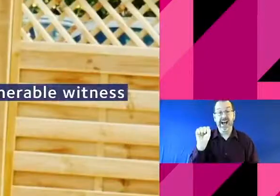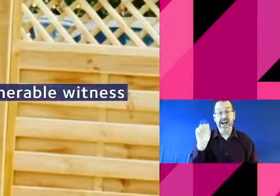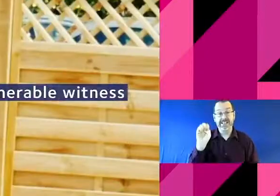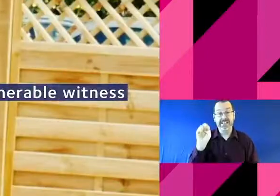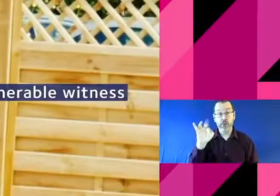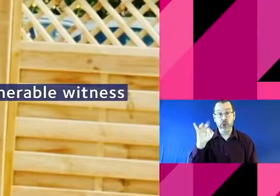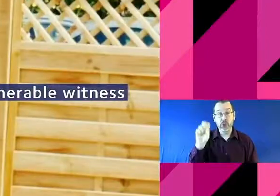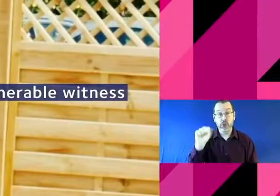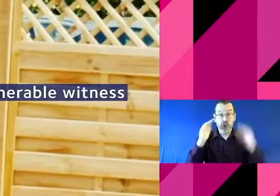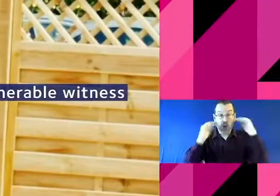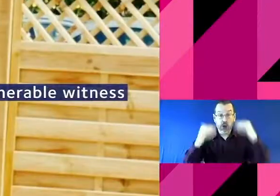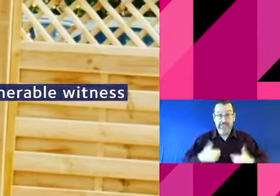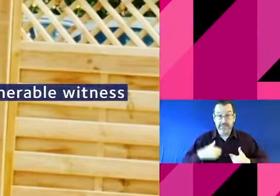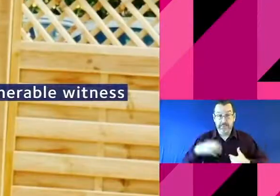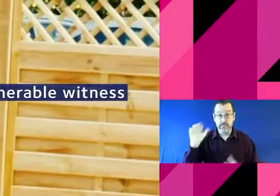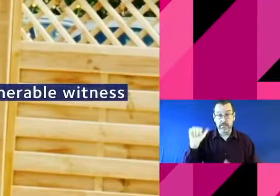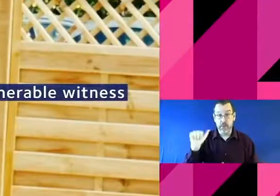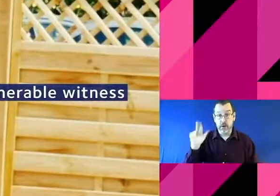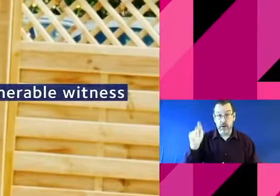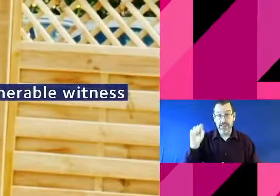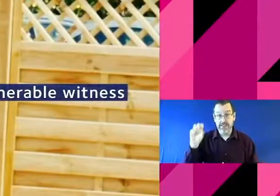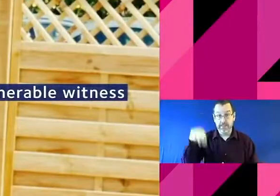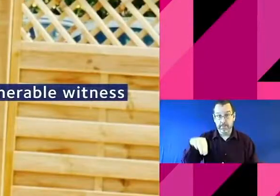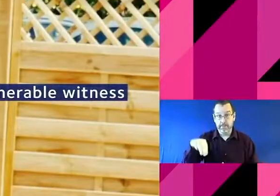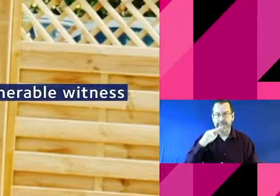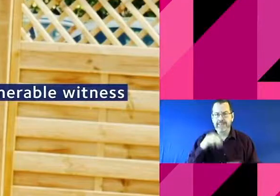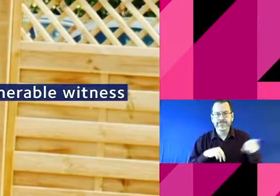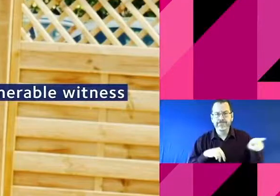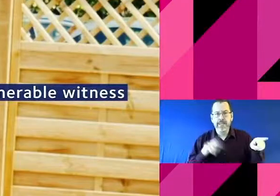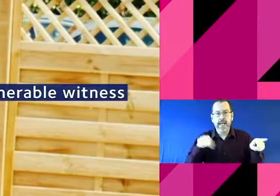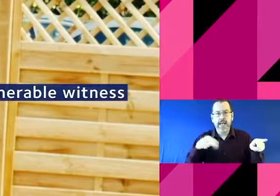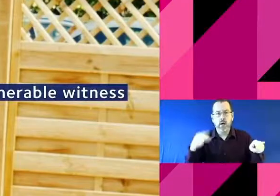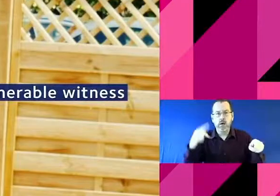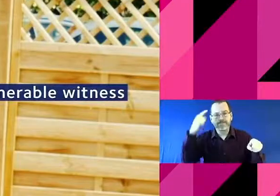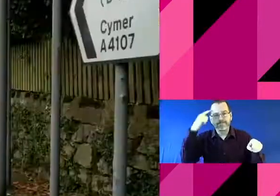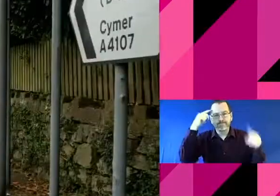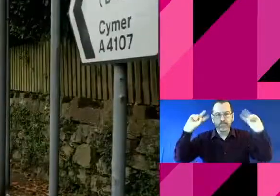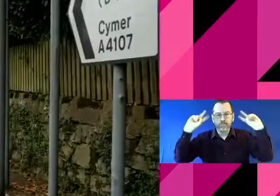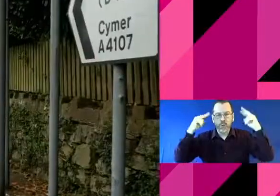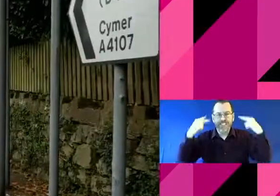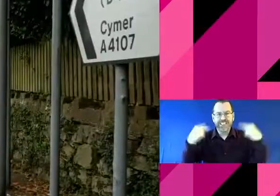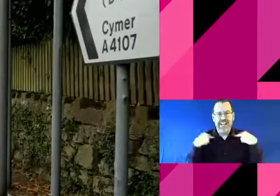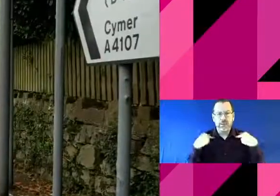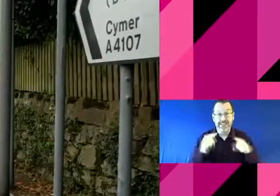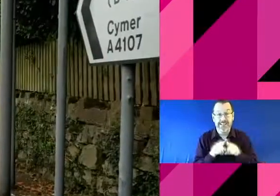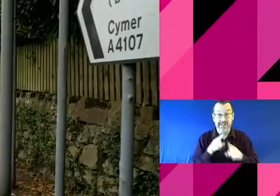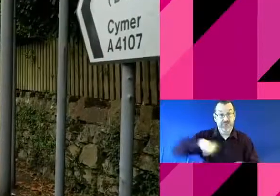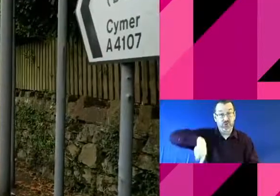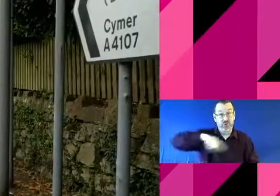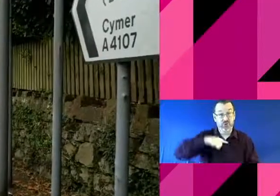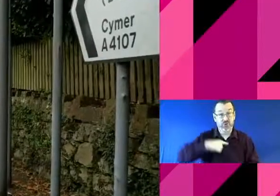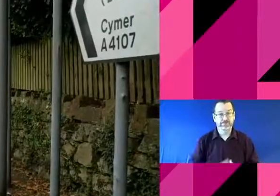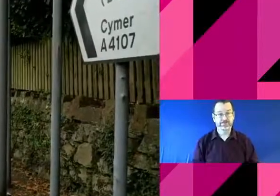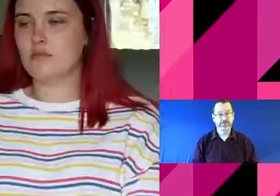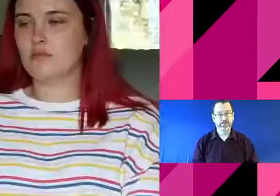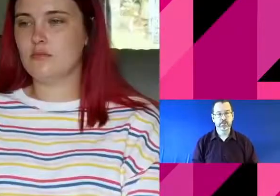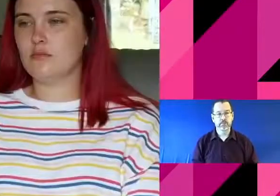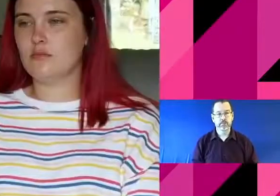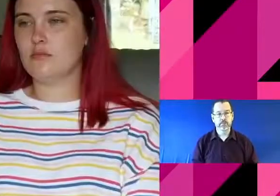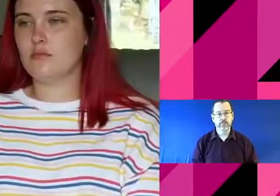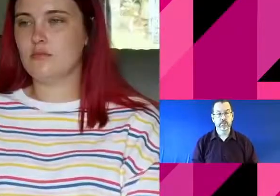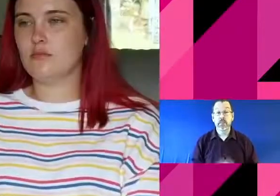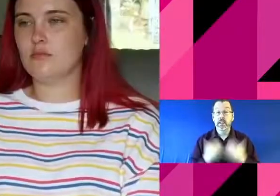that he cannot process the language like you and I would. Information needs to be broken